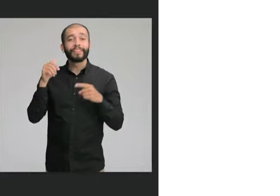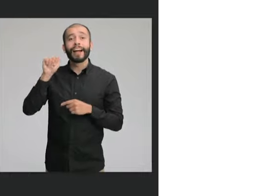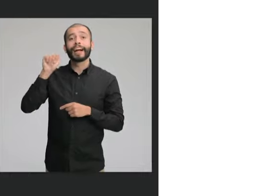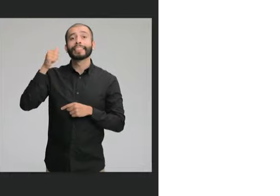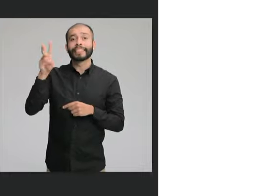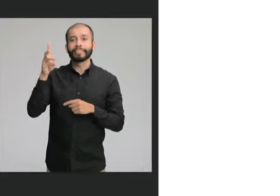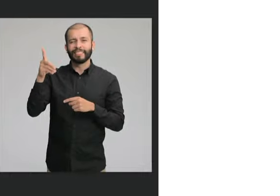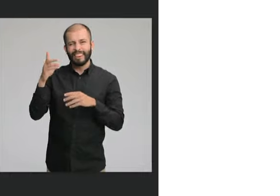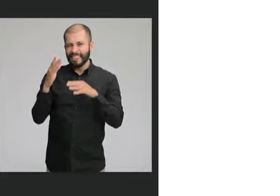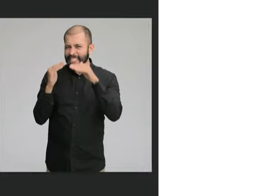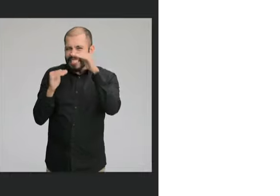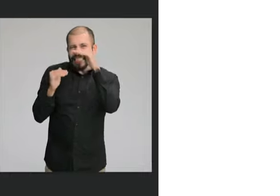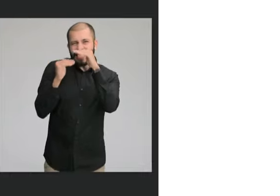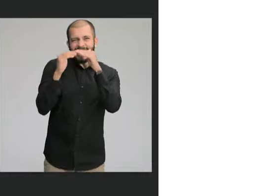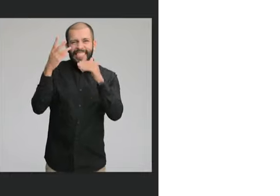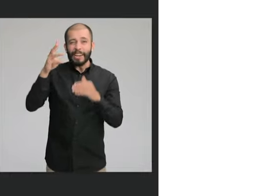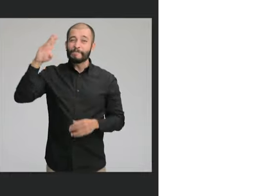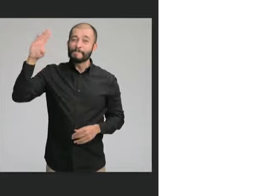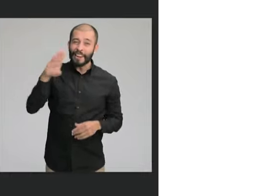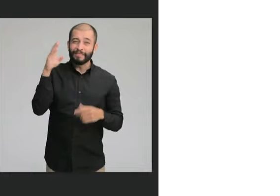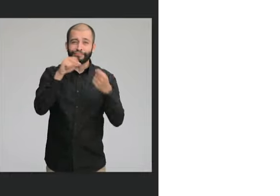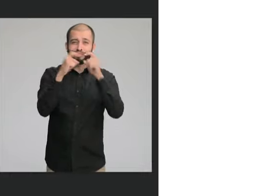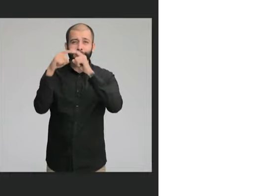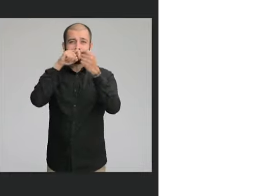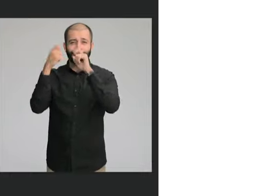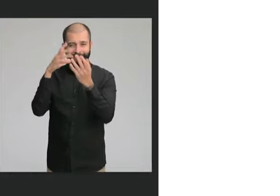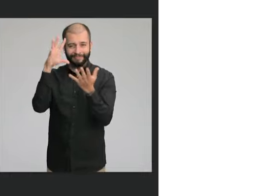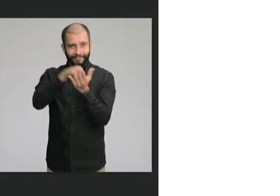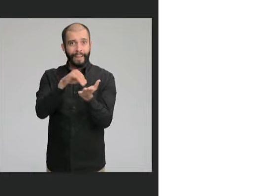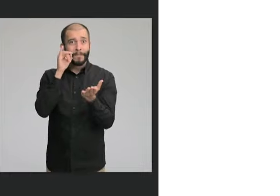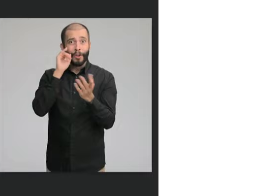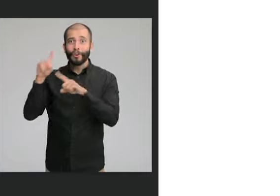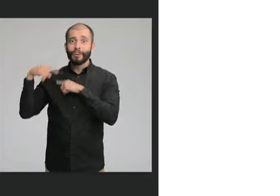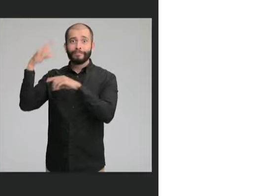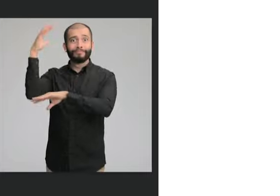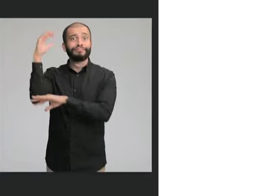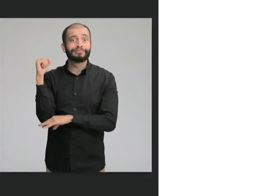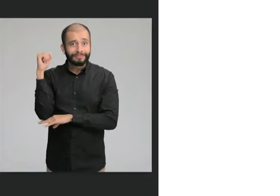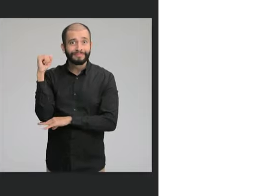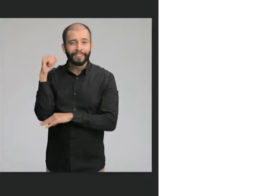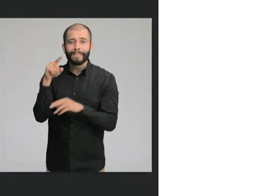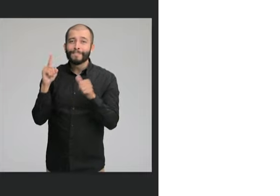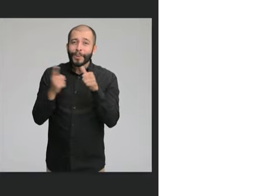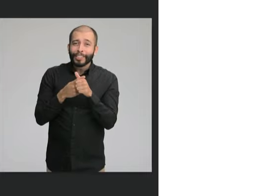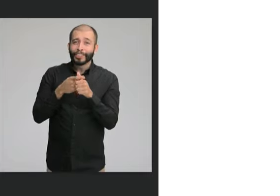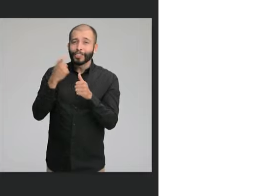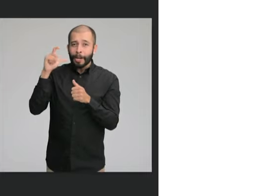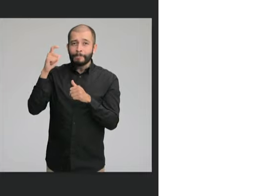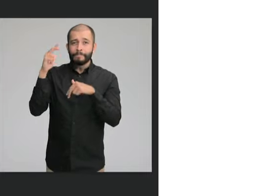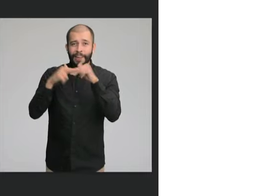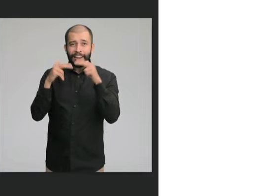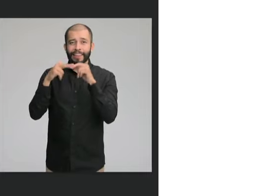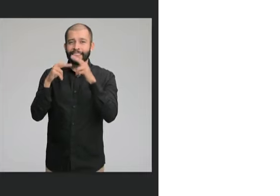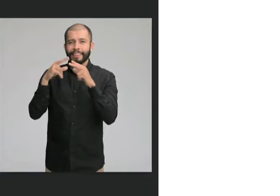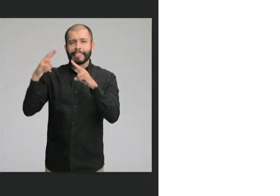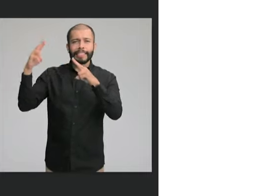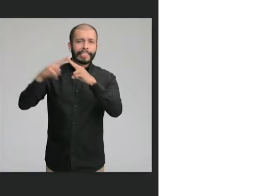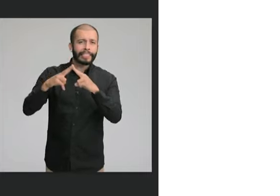nearly 16 billion transistors, the most ever in an iPhone. I mean, this I don't know tech, but that sounds cool. This is our first chip built on a